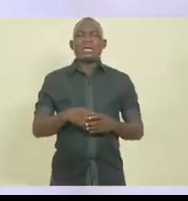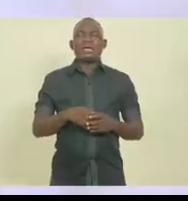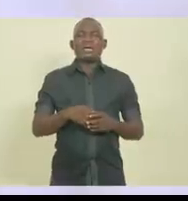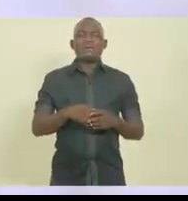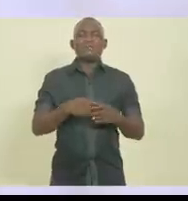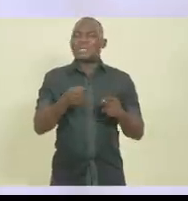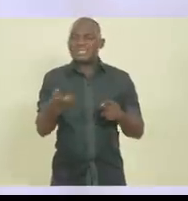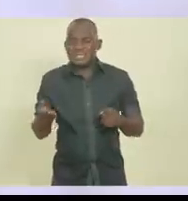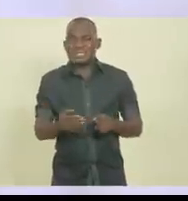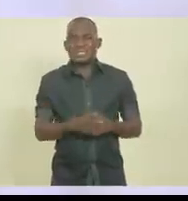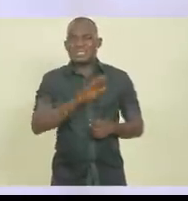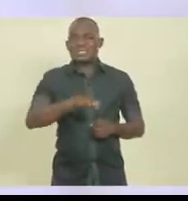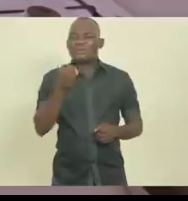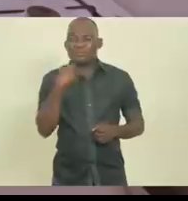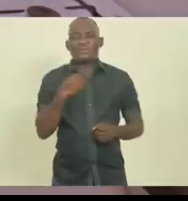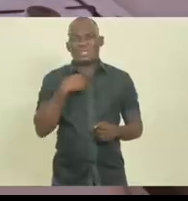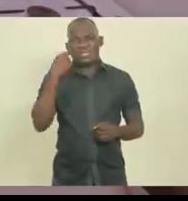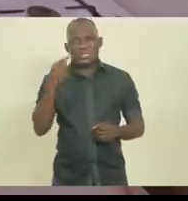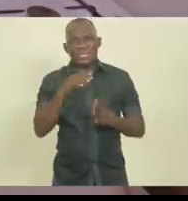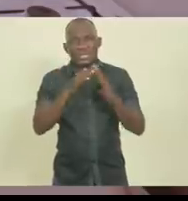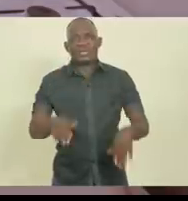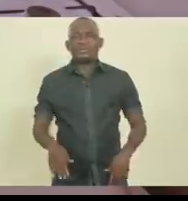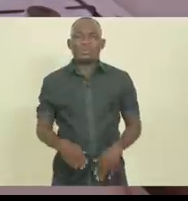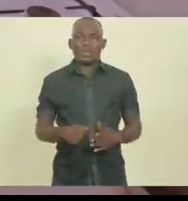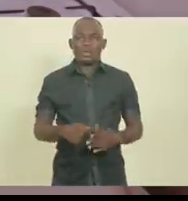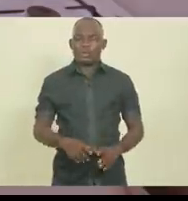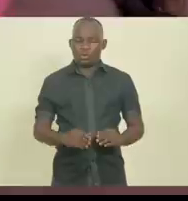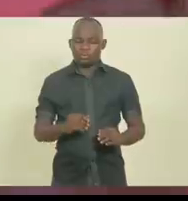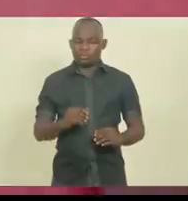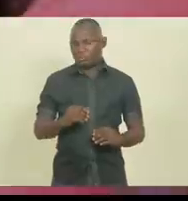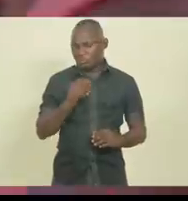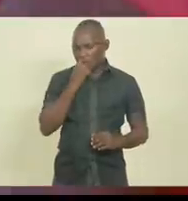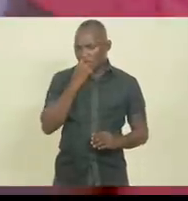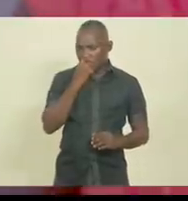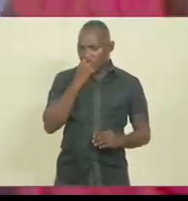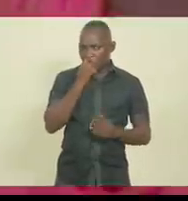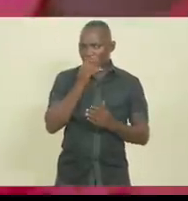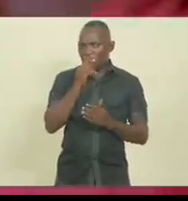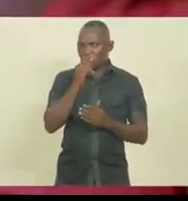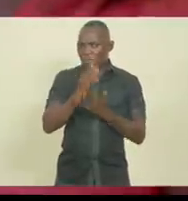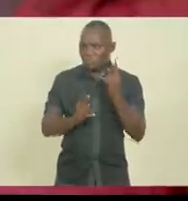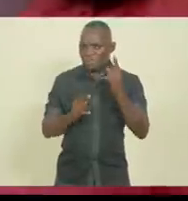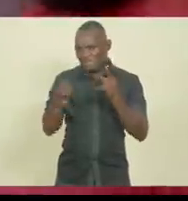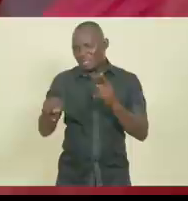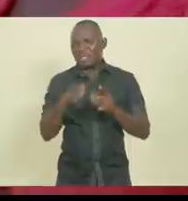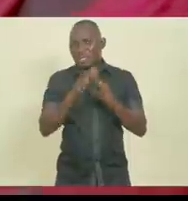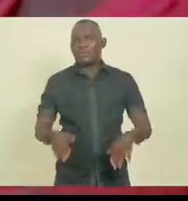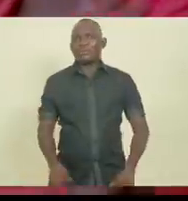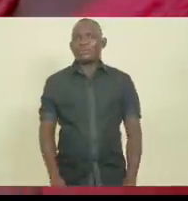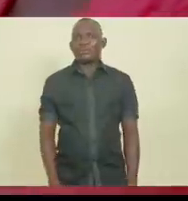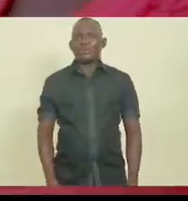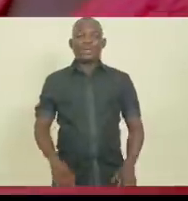Cereal? Koffee does not eat cereal. Someone is there. Esi, why are you